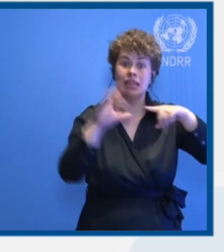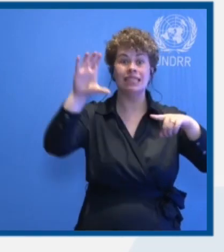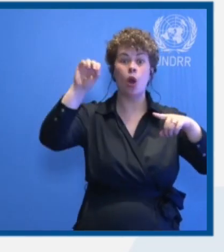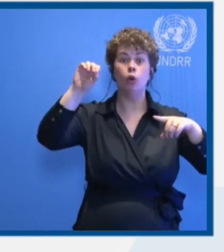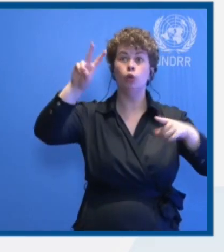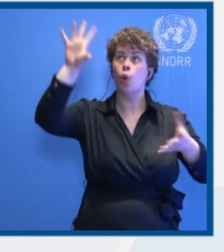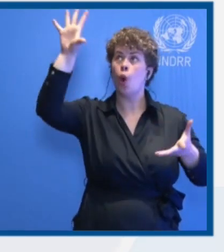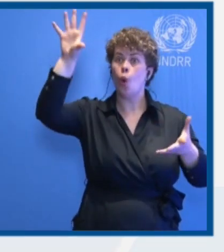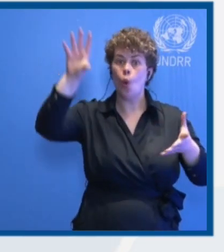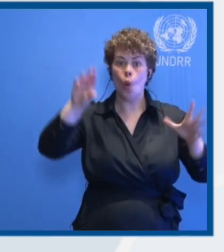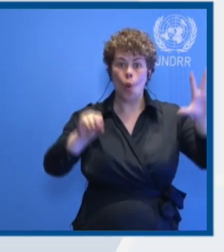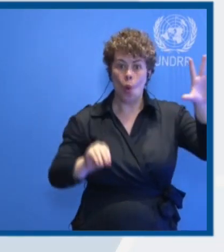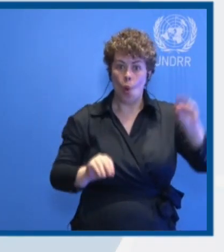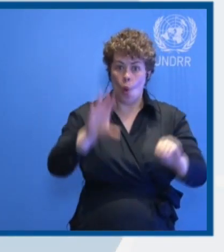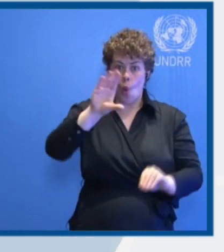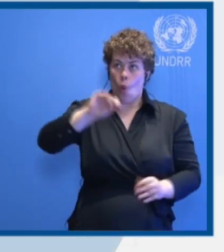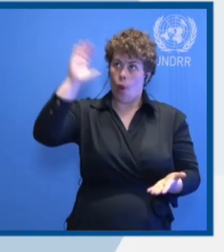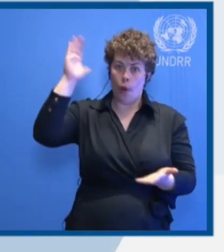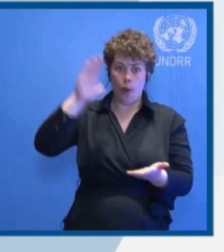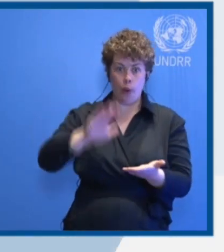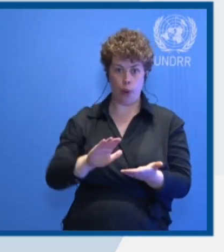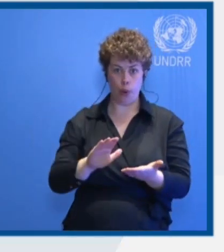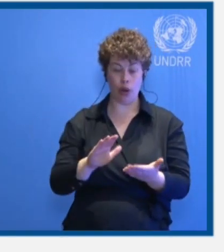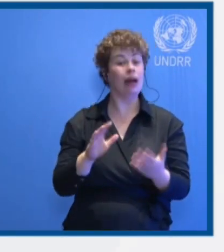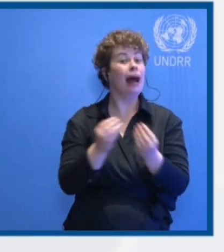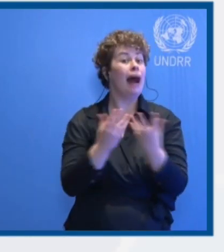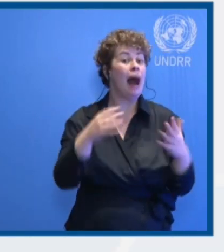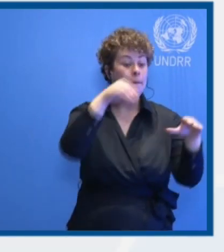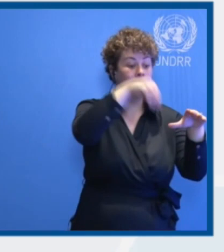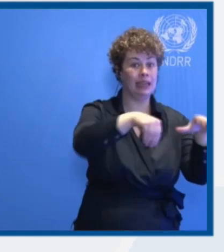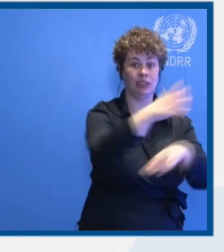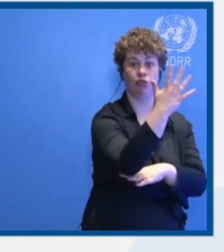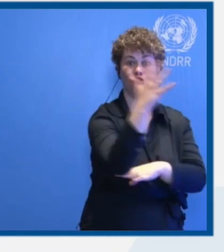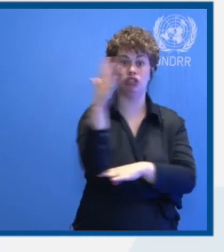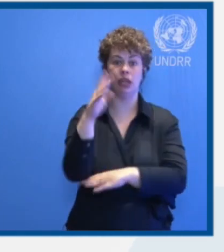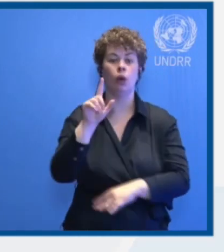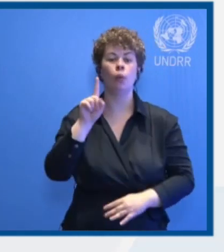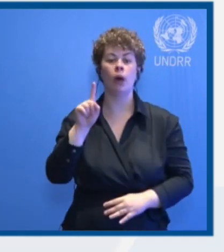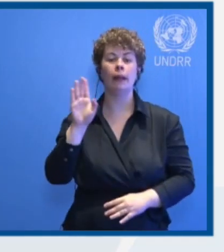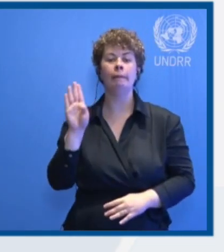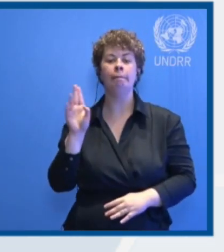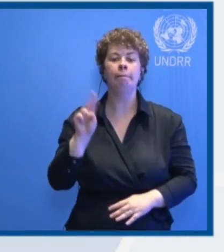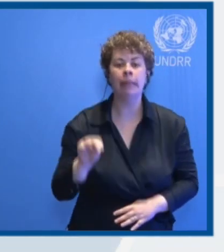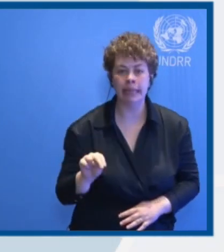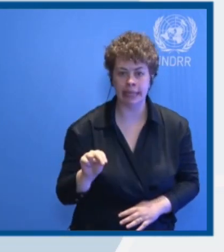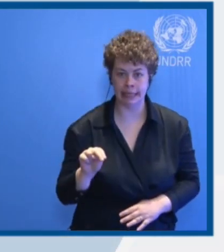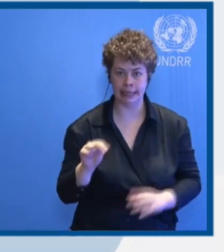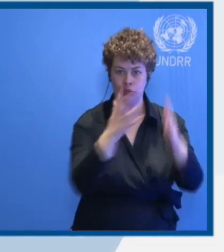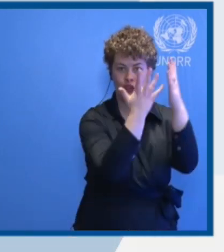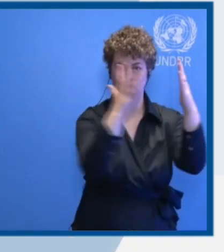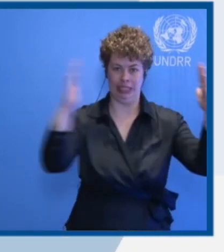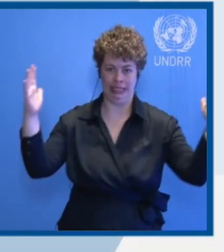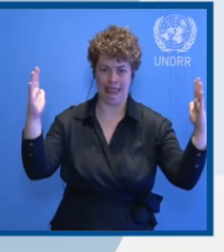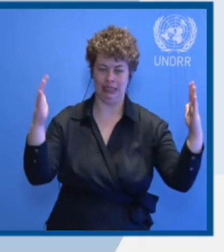trees that will be planted. That's why the 1 billion trees for Africa is a project that you all, or we all,